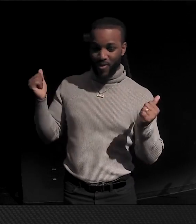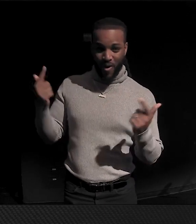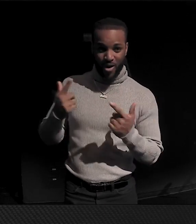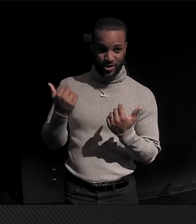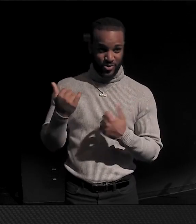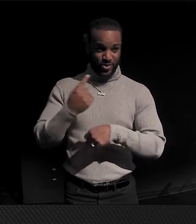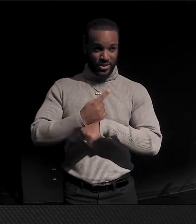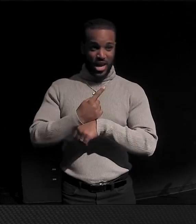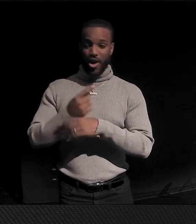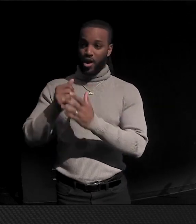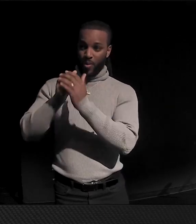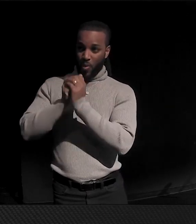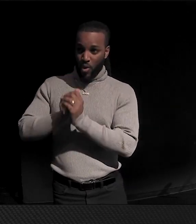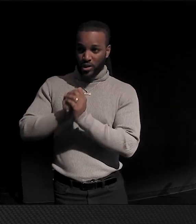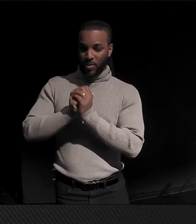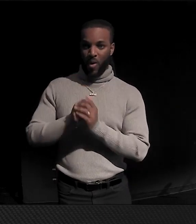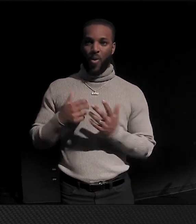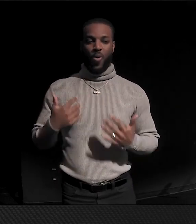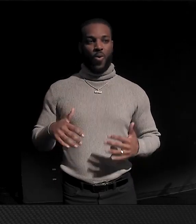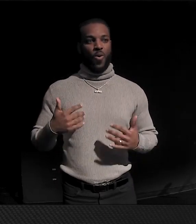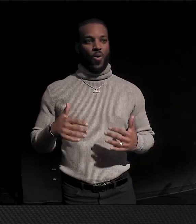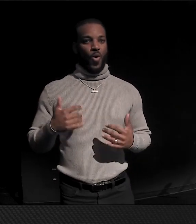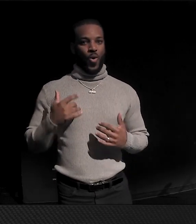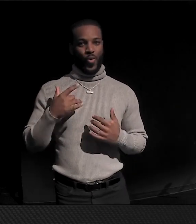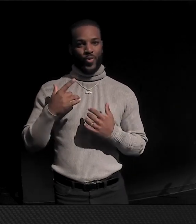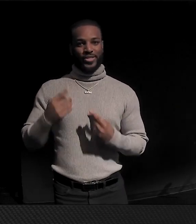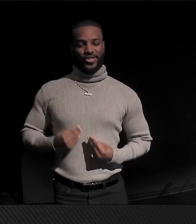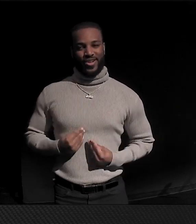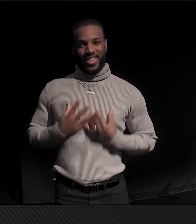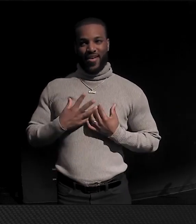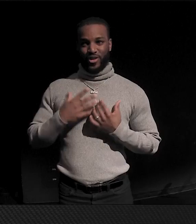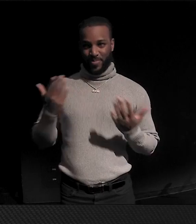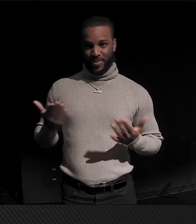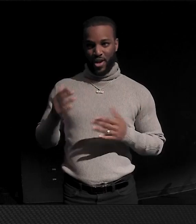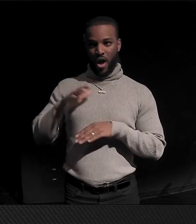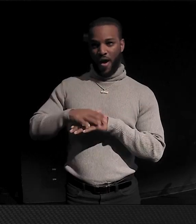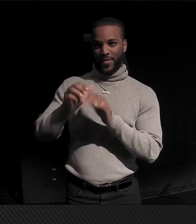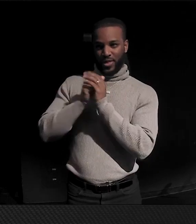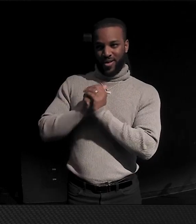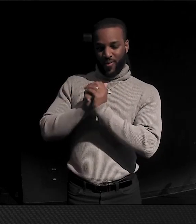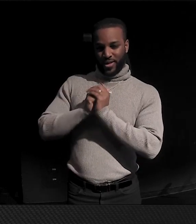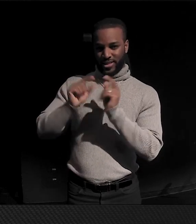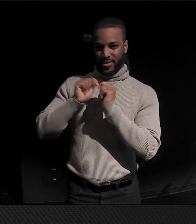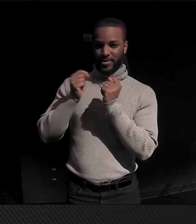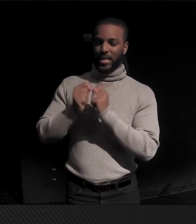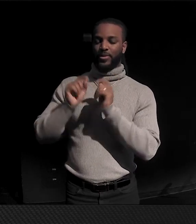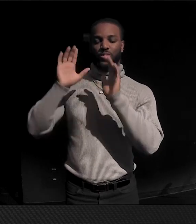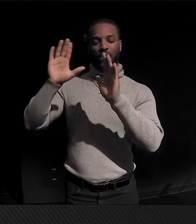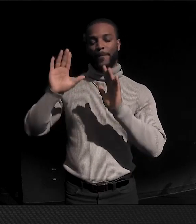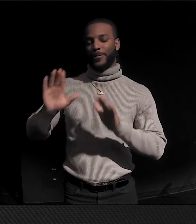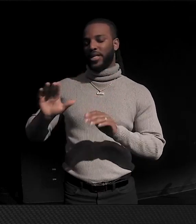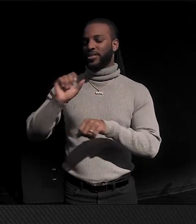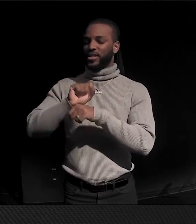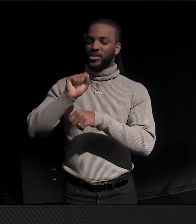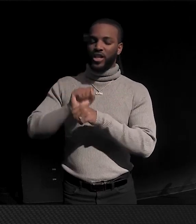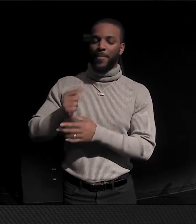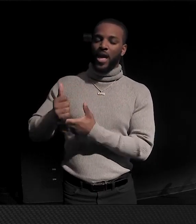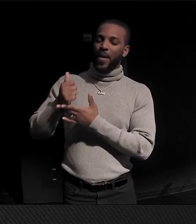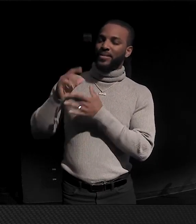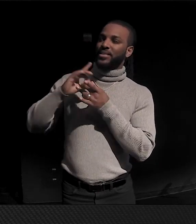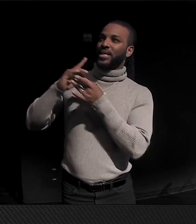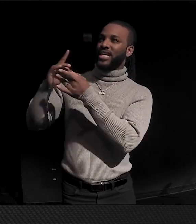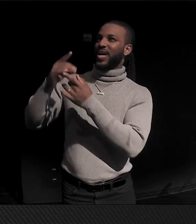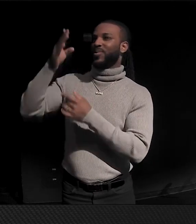today worshiping. Oh, it's delightful to be here, and the worship team is doing an amazing job just helping us connect with God